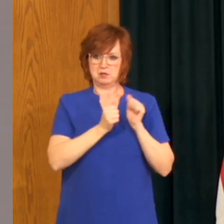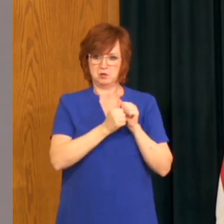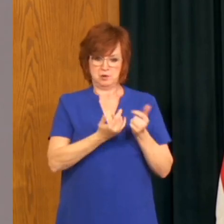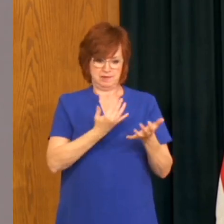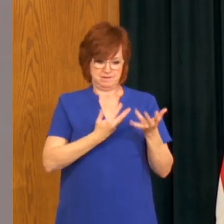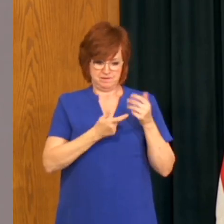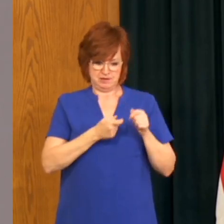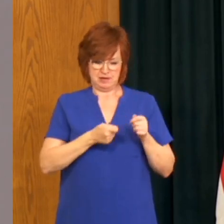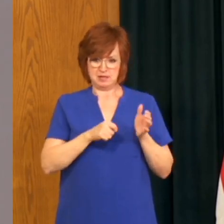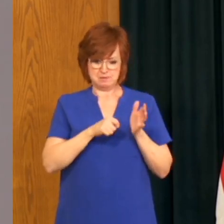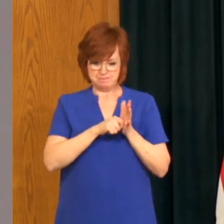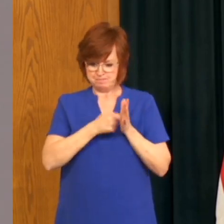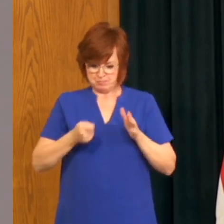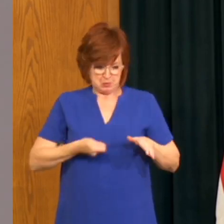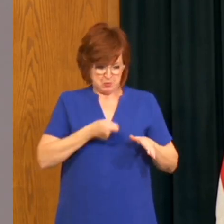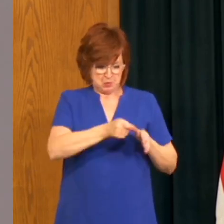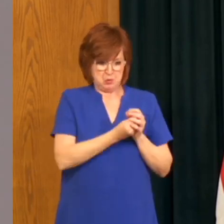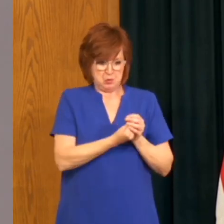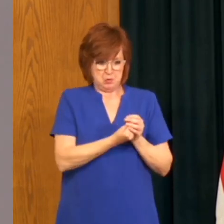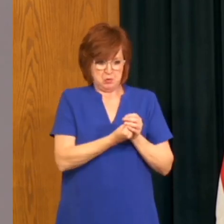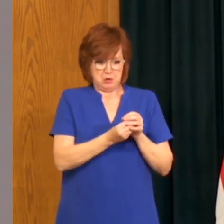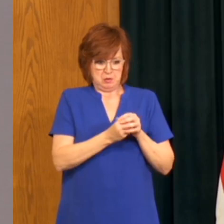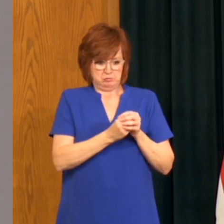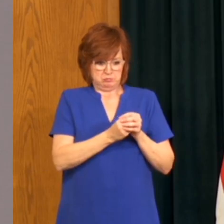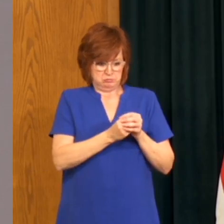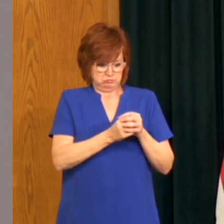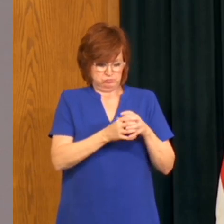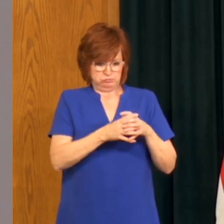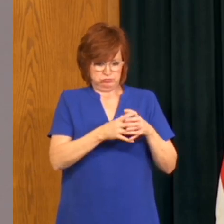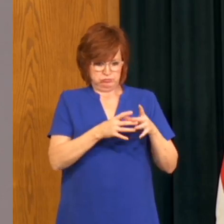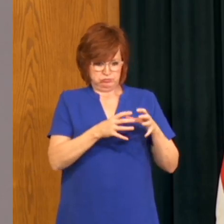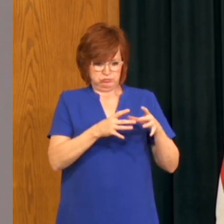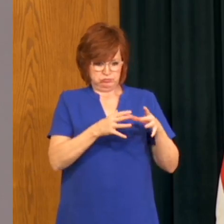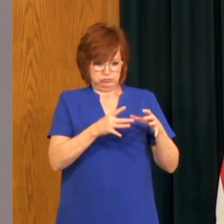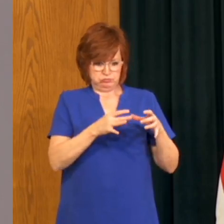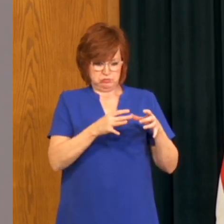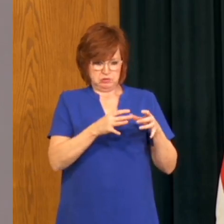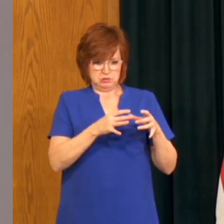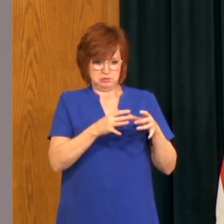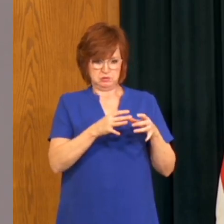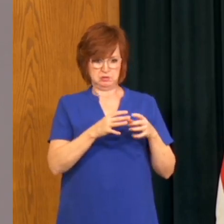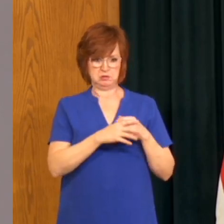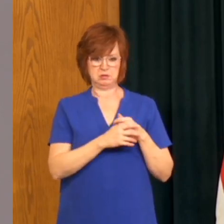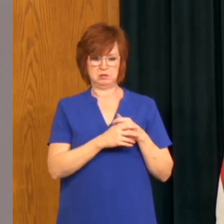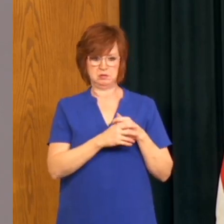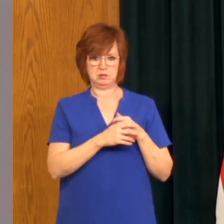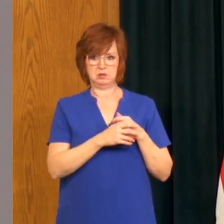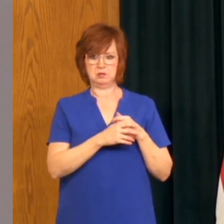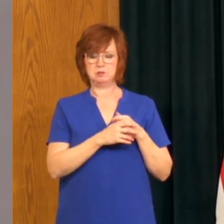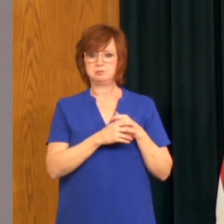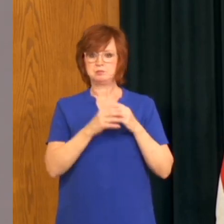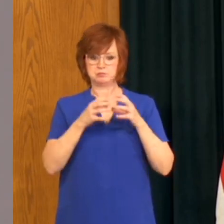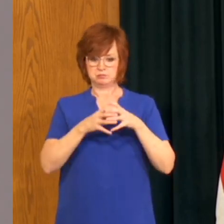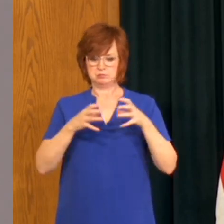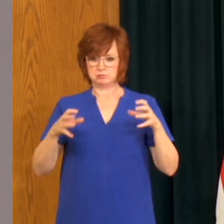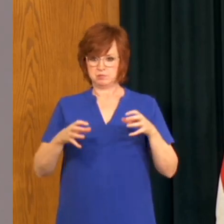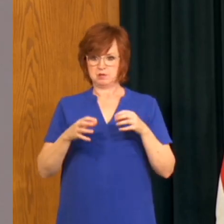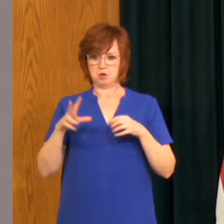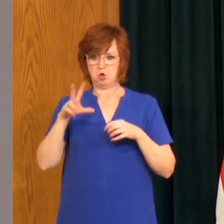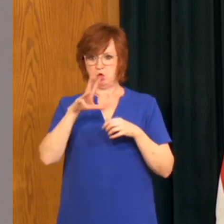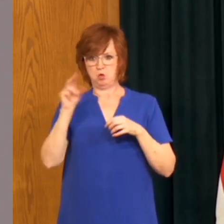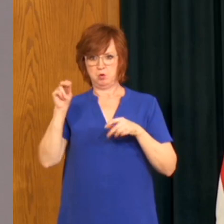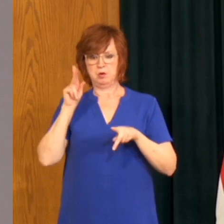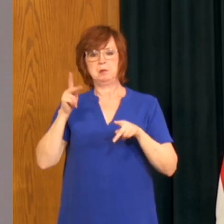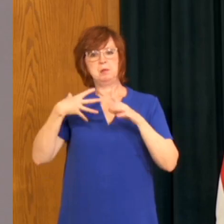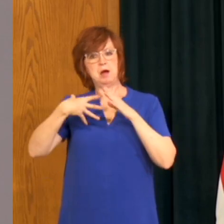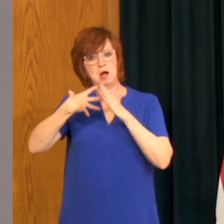seems to be the sweet spot. That's why we went below 20, went to 15 indoors, and we've gone to 30 very cautiously